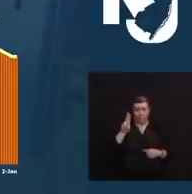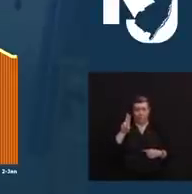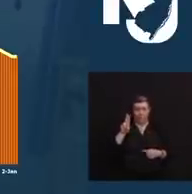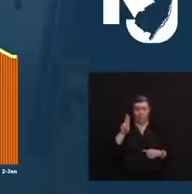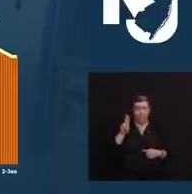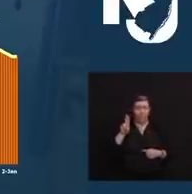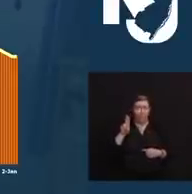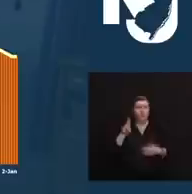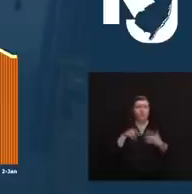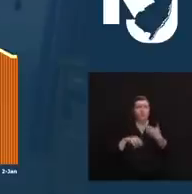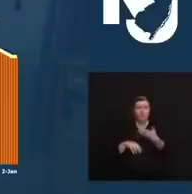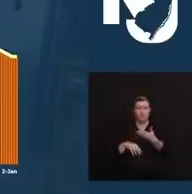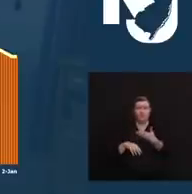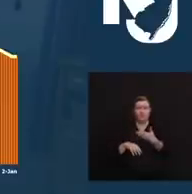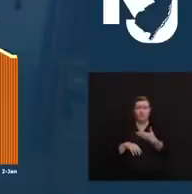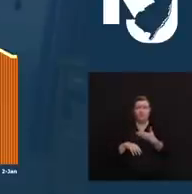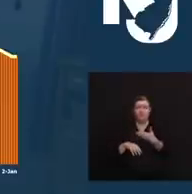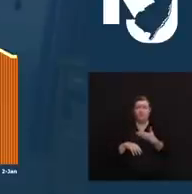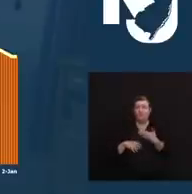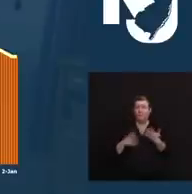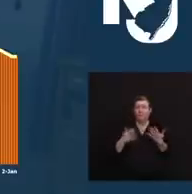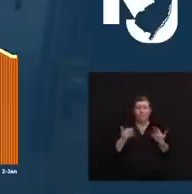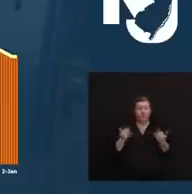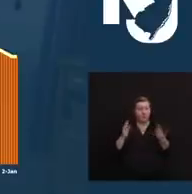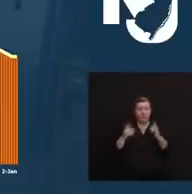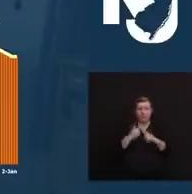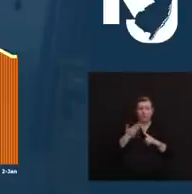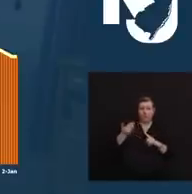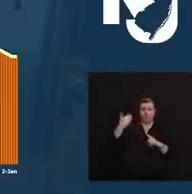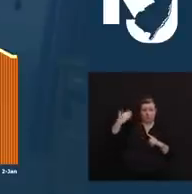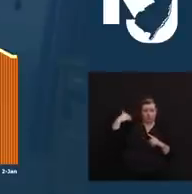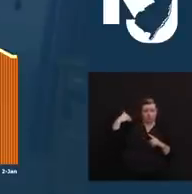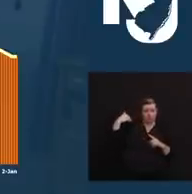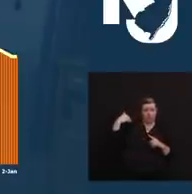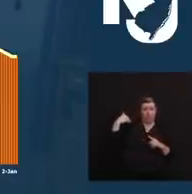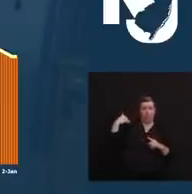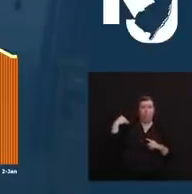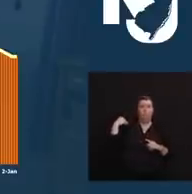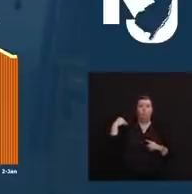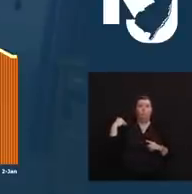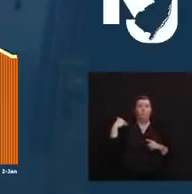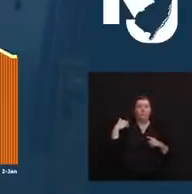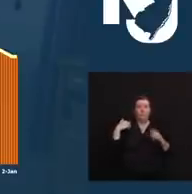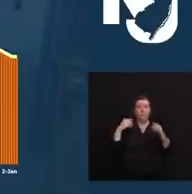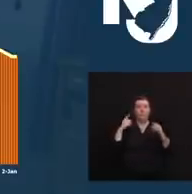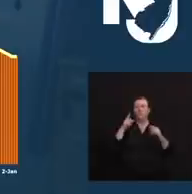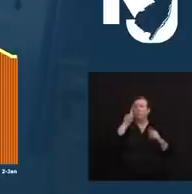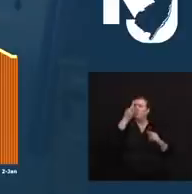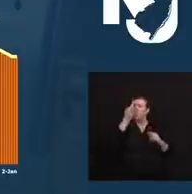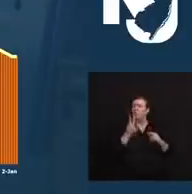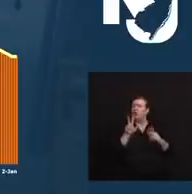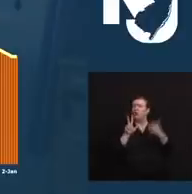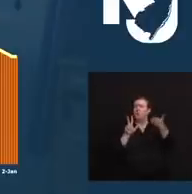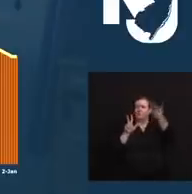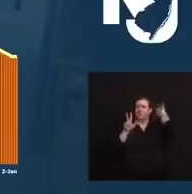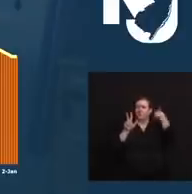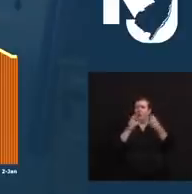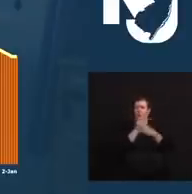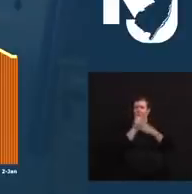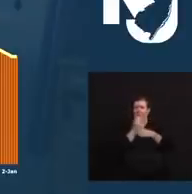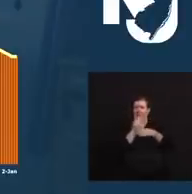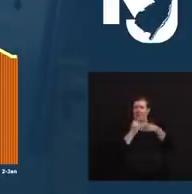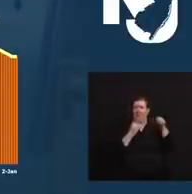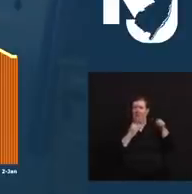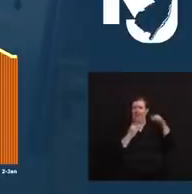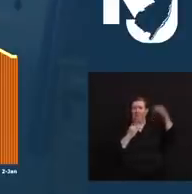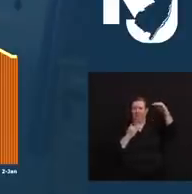is we're about a third of that number. But again, we cannot, never mind can we not hit that number, we can't go near that number. And folks